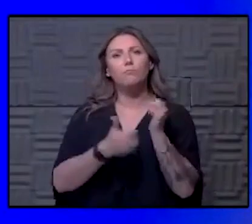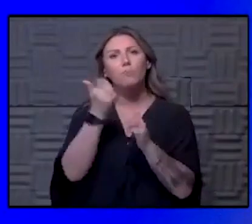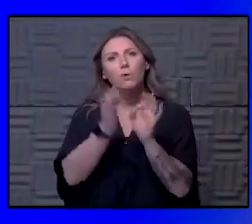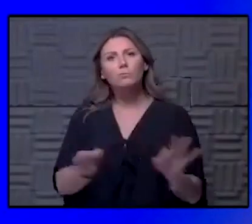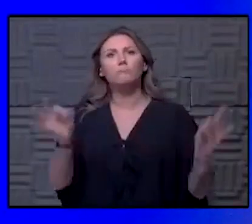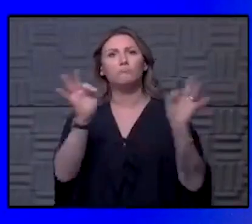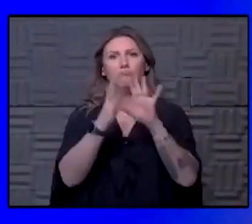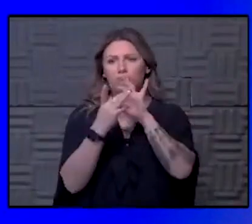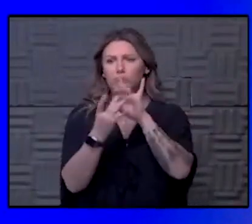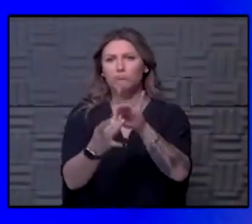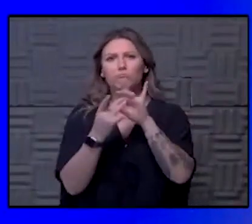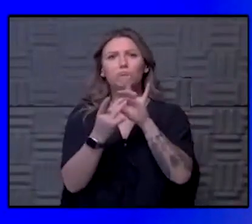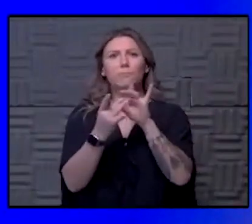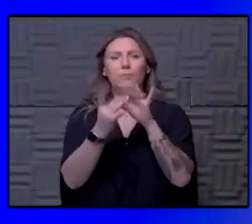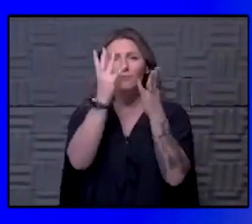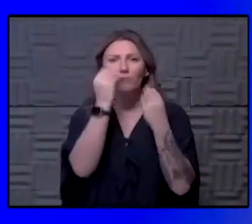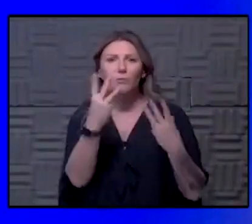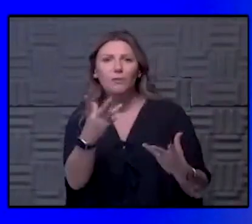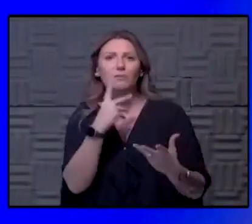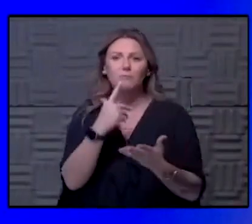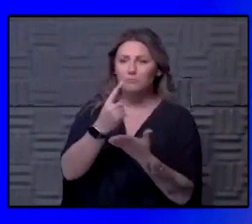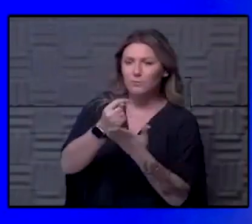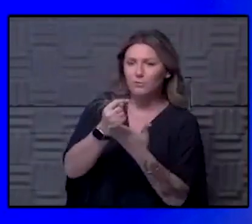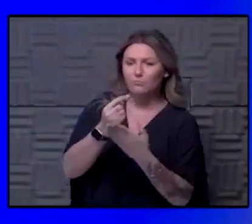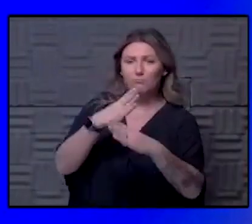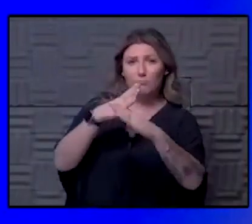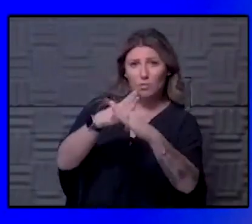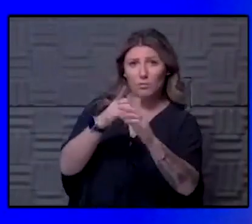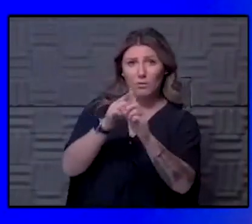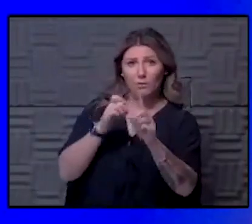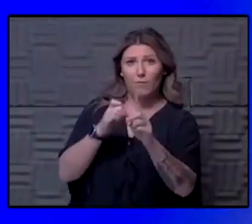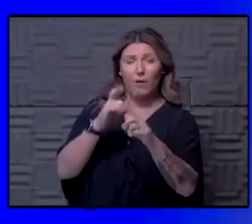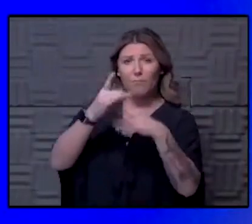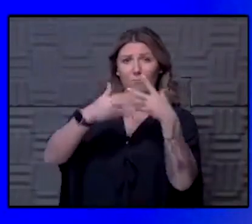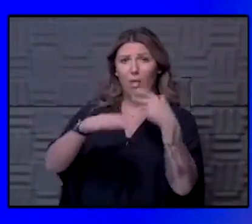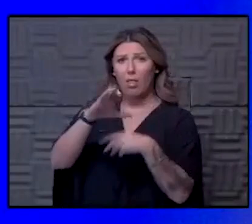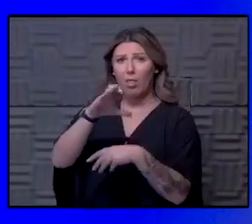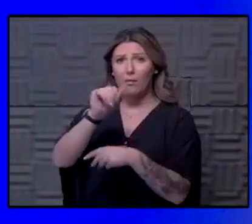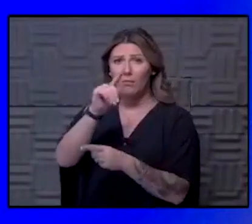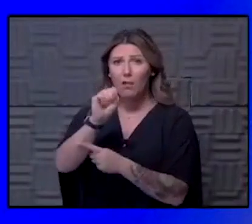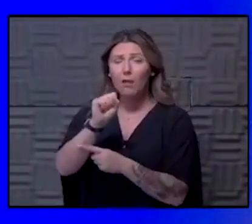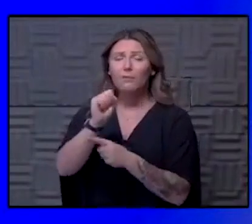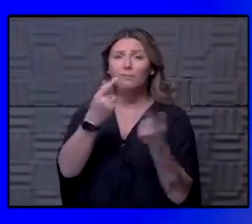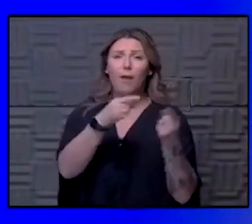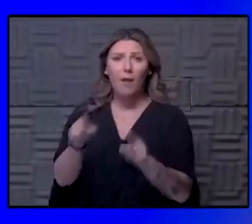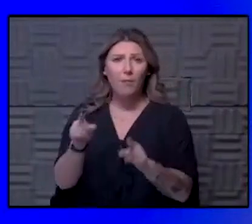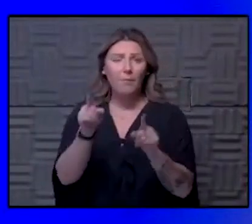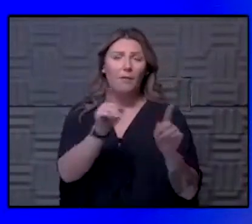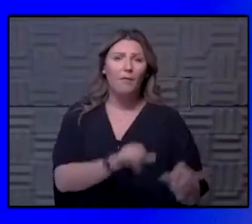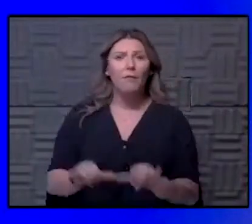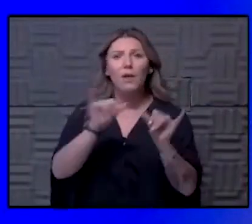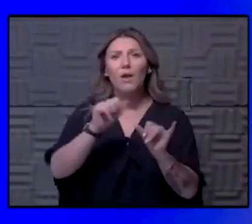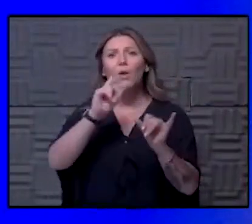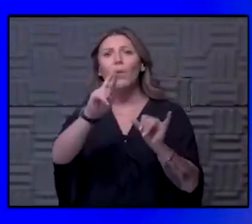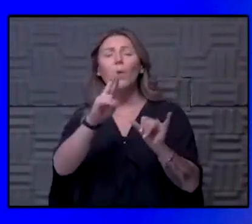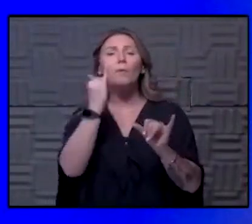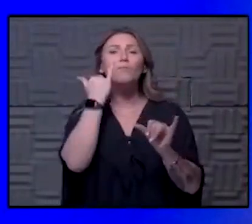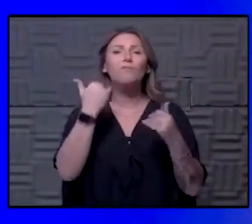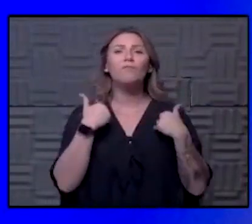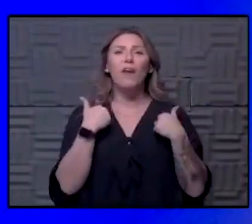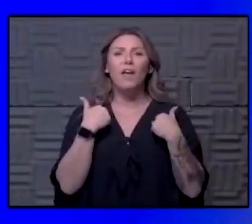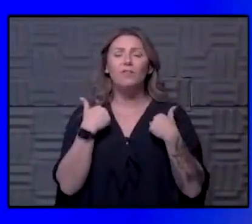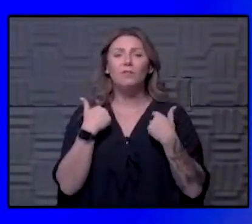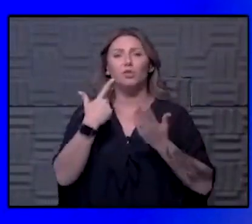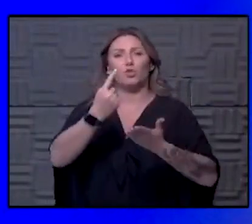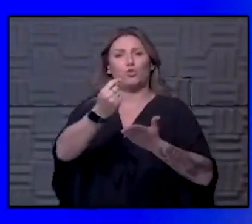information and treat you as you needed to either protect you from getting those blood clots that we know happen so commonly, or if you do have those,